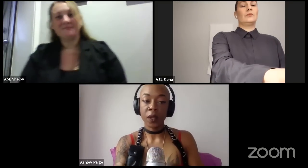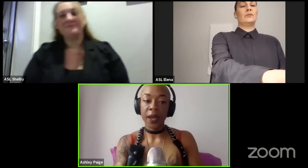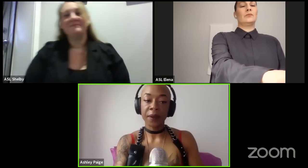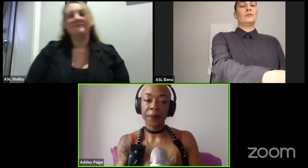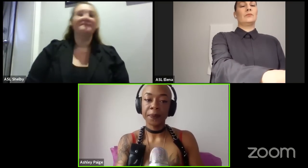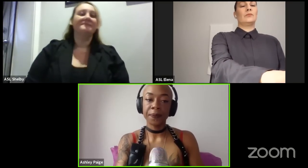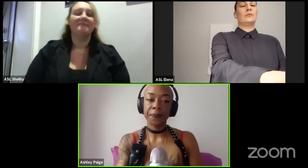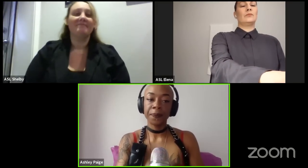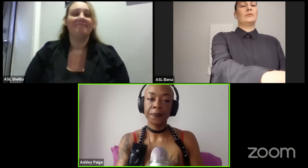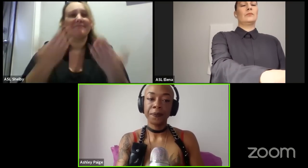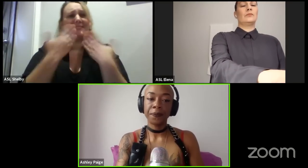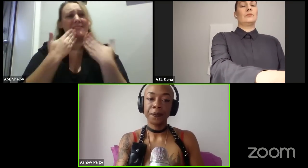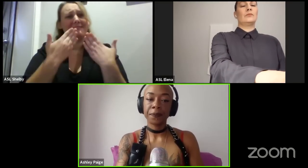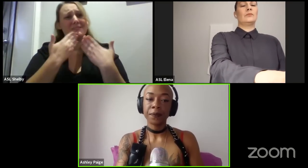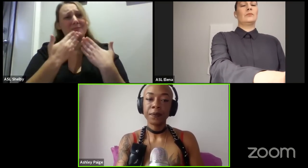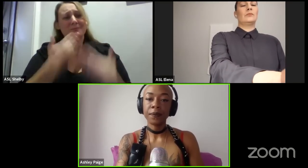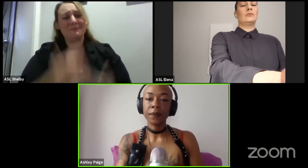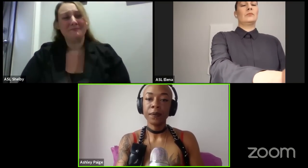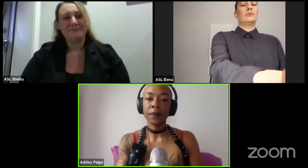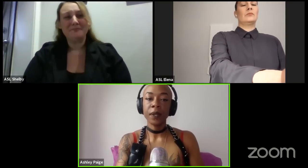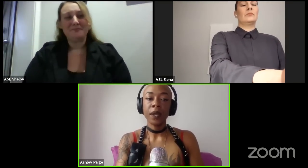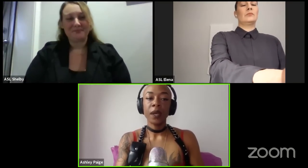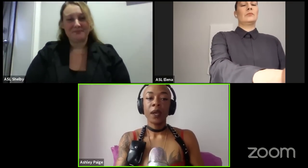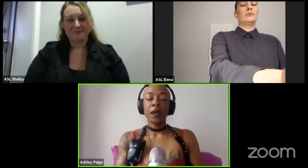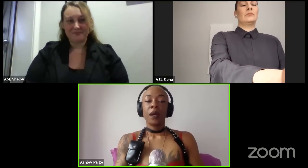Thank you, Lorelei.